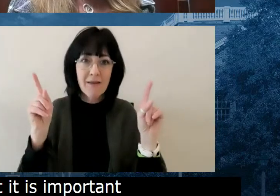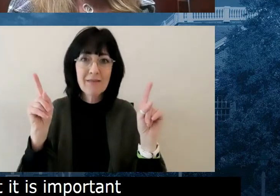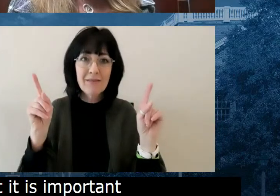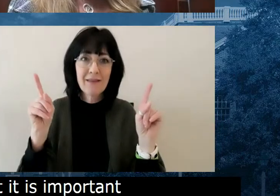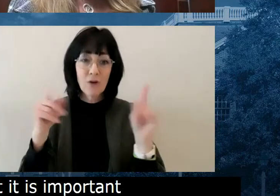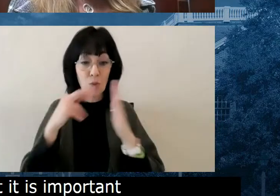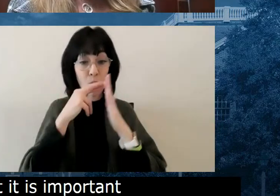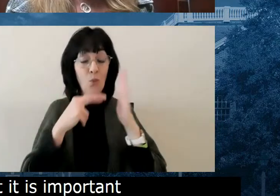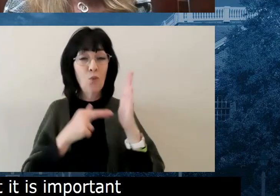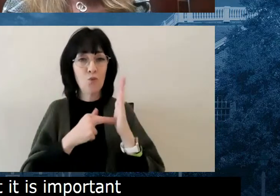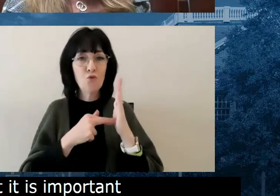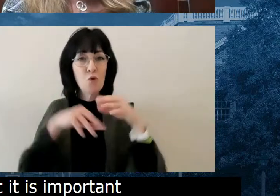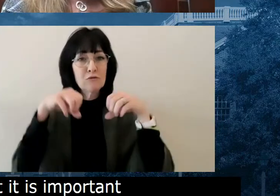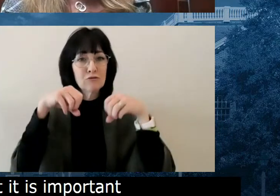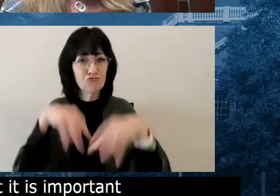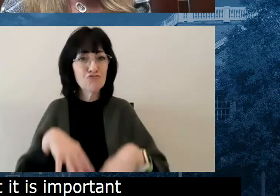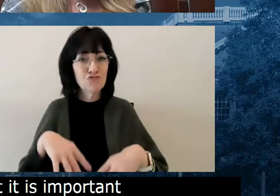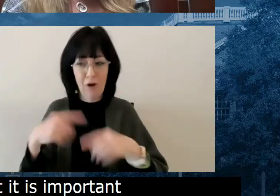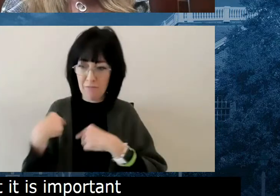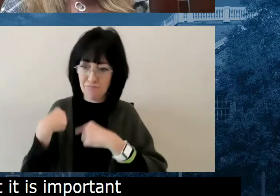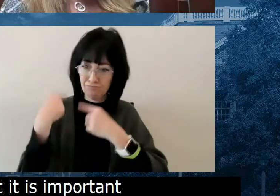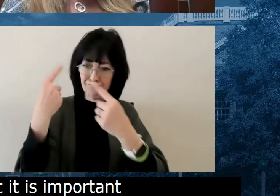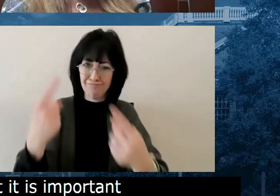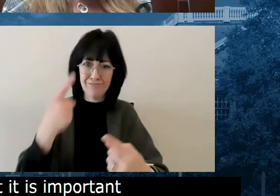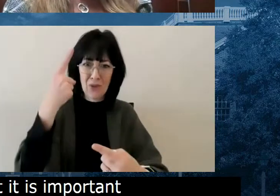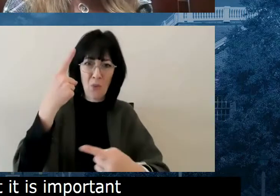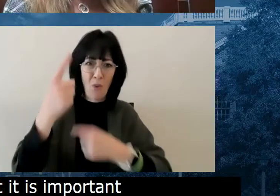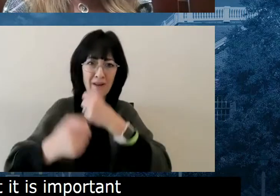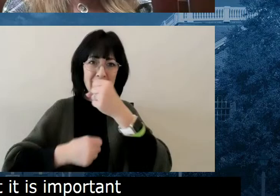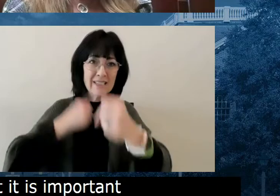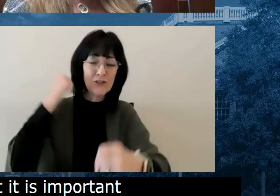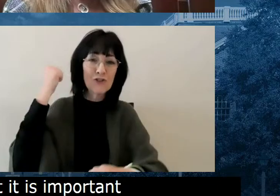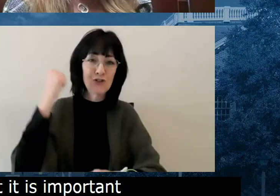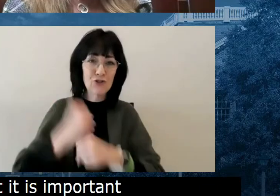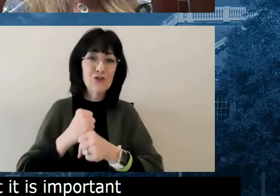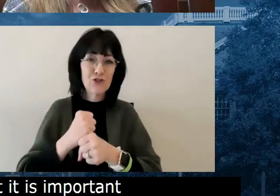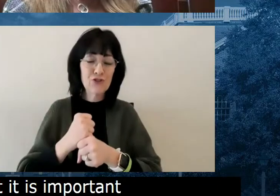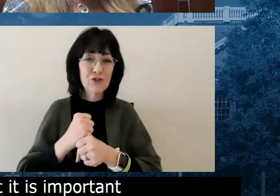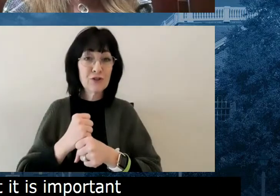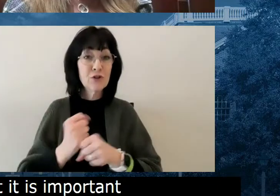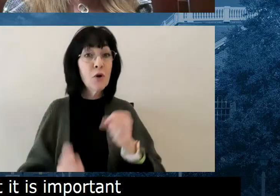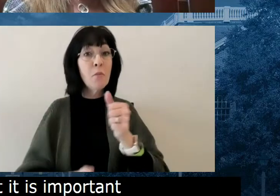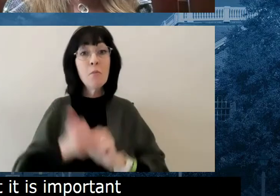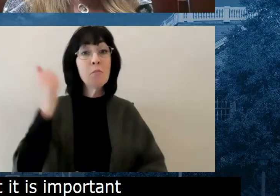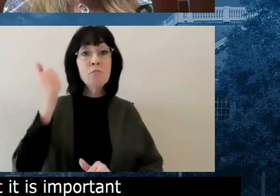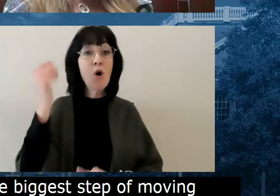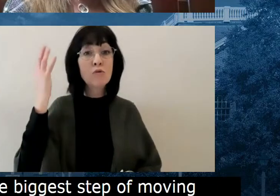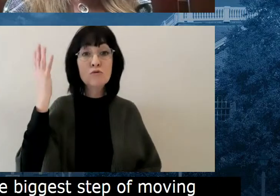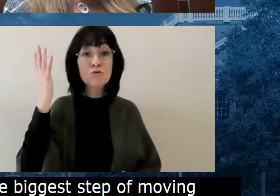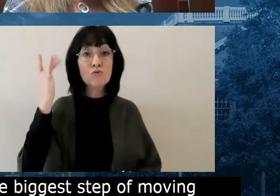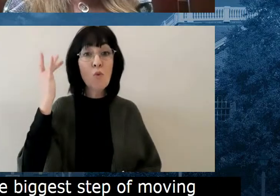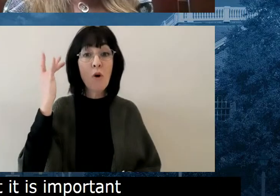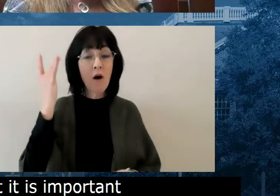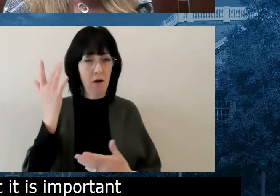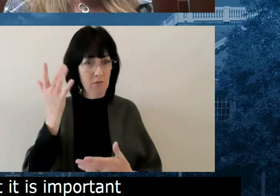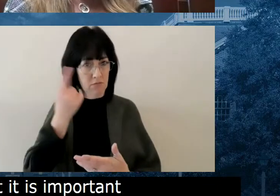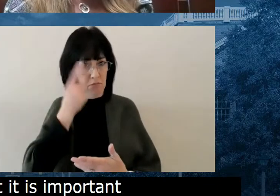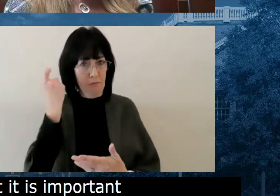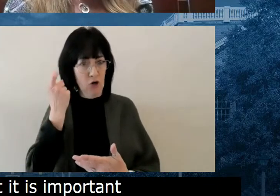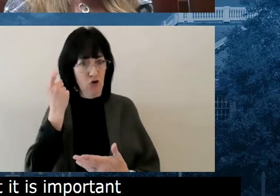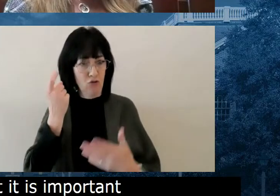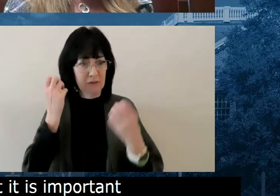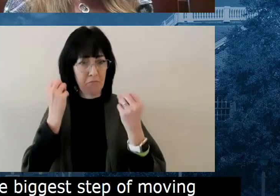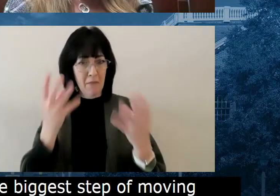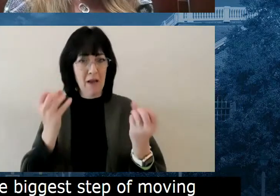had in the past year, and it's primarily because of the number and rate of vaccinations. We still need to